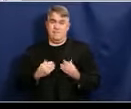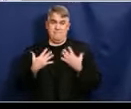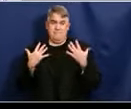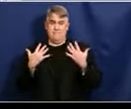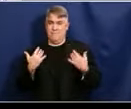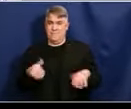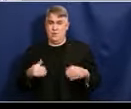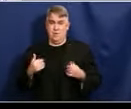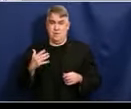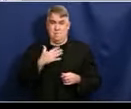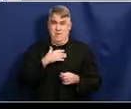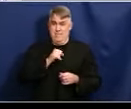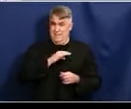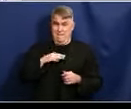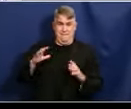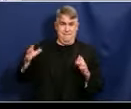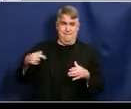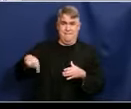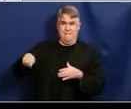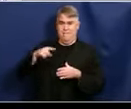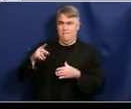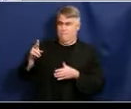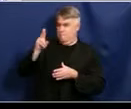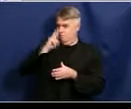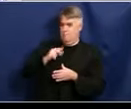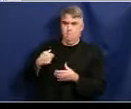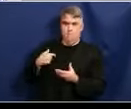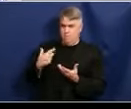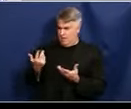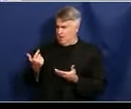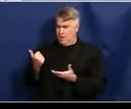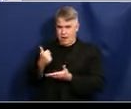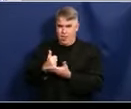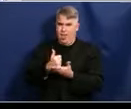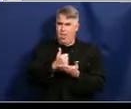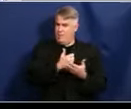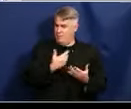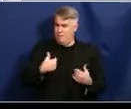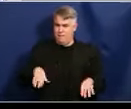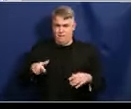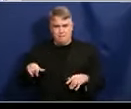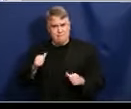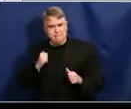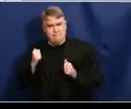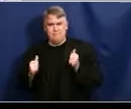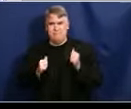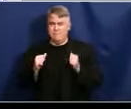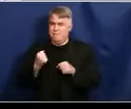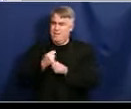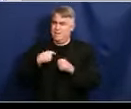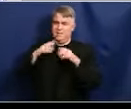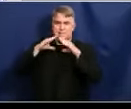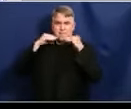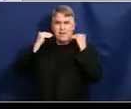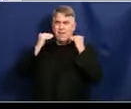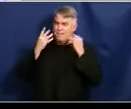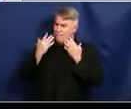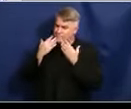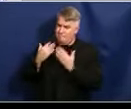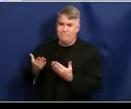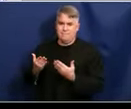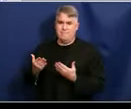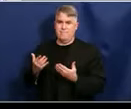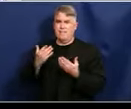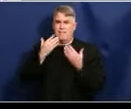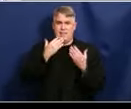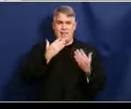and be there as people receive these vaccinations and the smiles on their face. But I want to thank Dr. Wooten and Nick Mascioni and their staff.